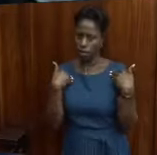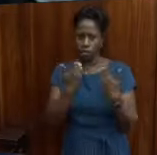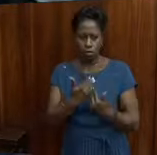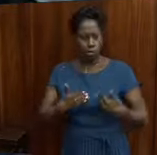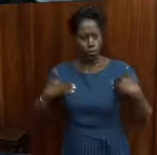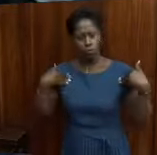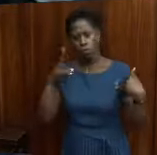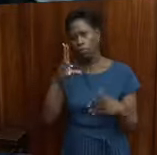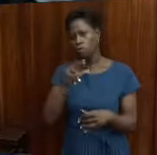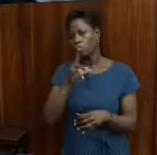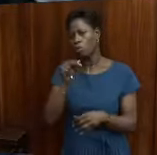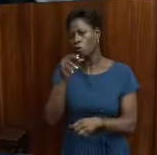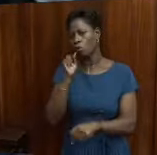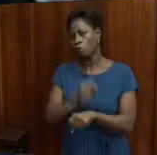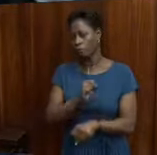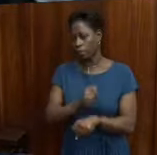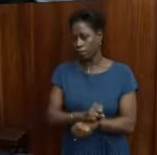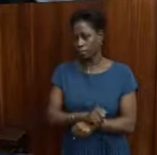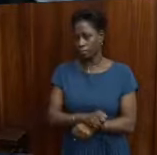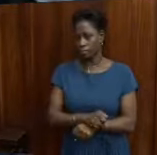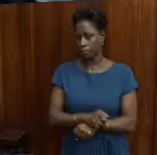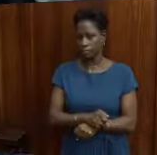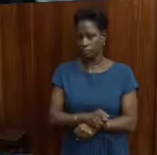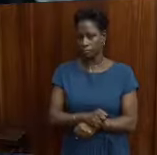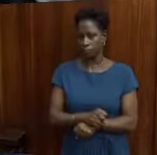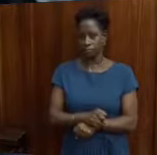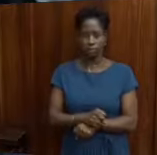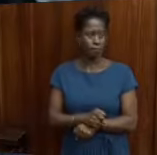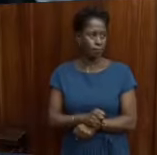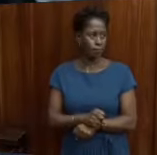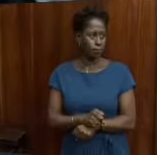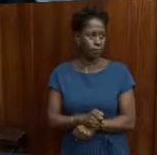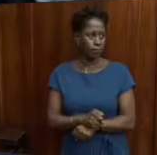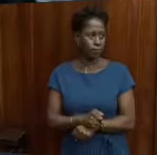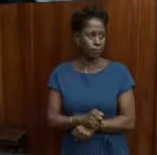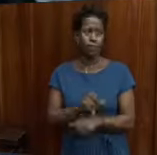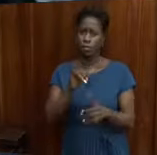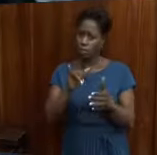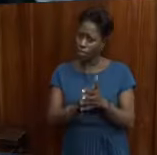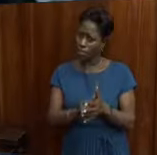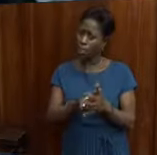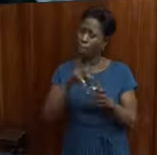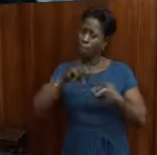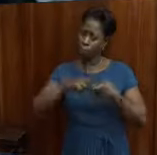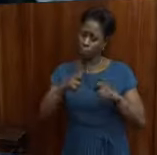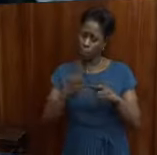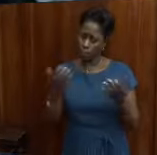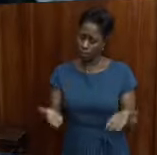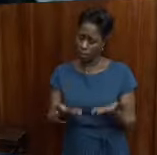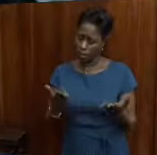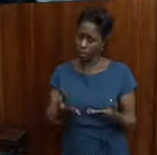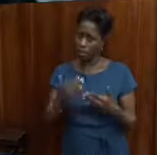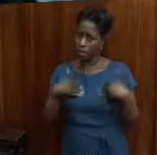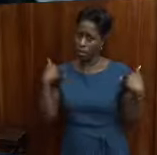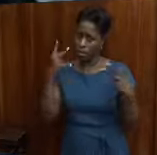government's priority. Youth disenchantment continues to be a perennial problem,